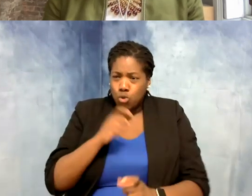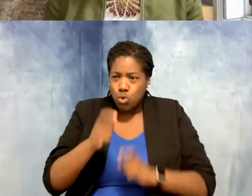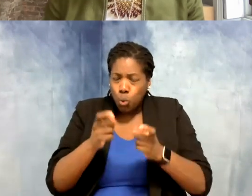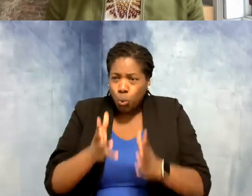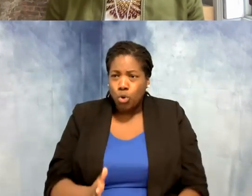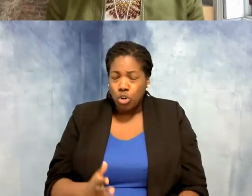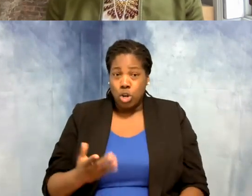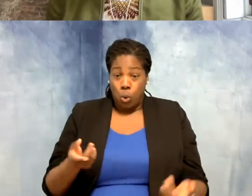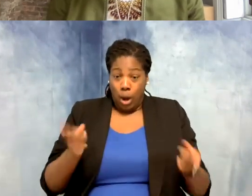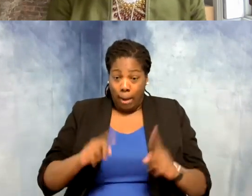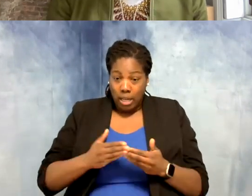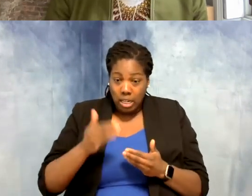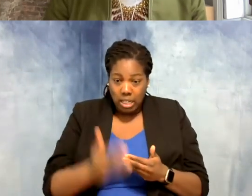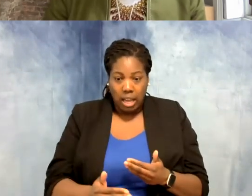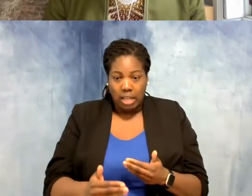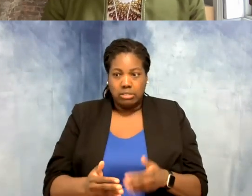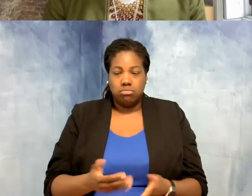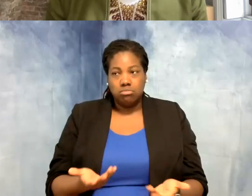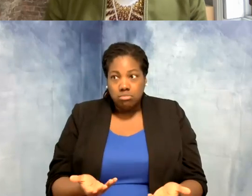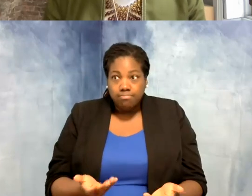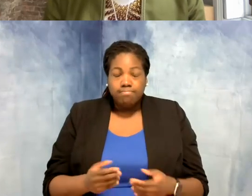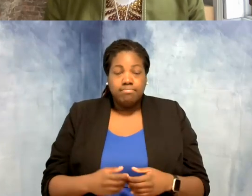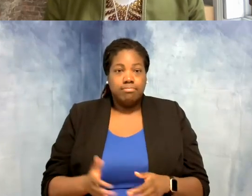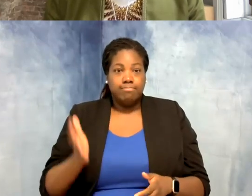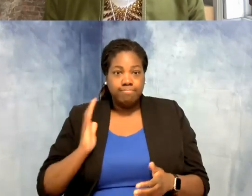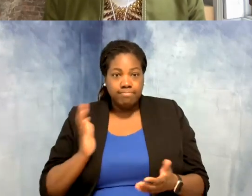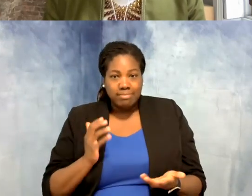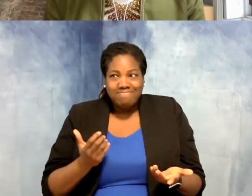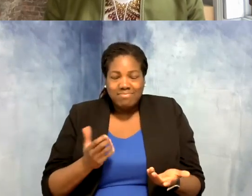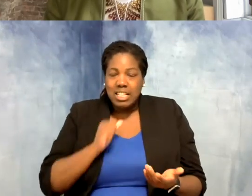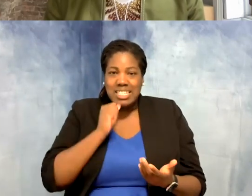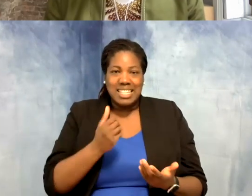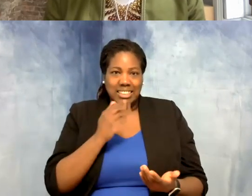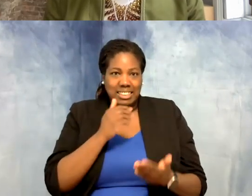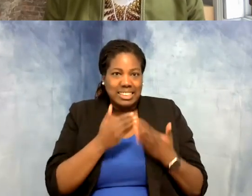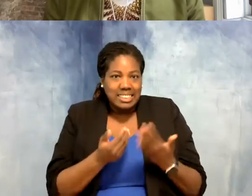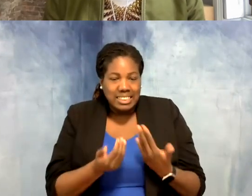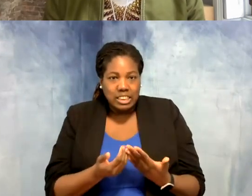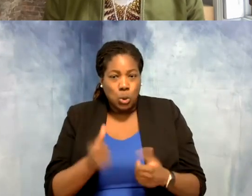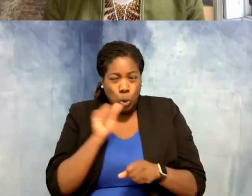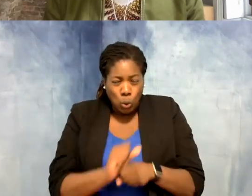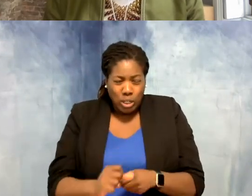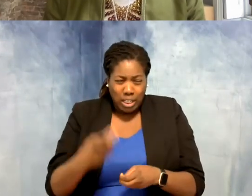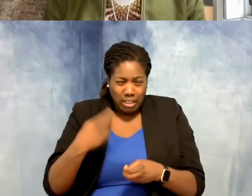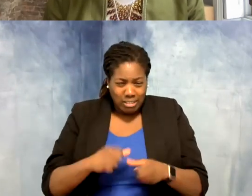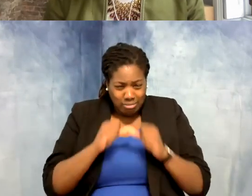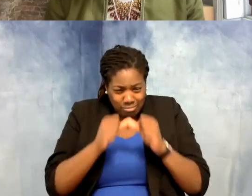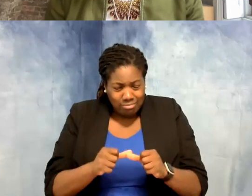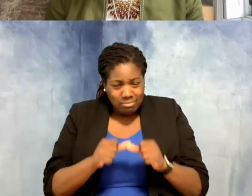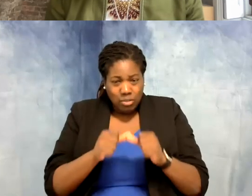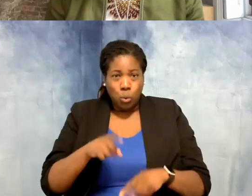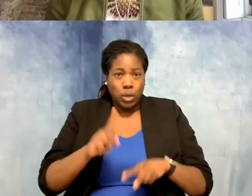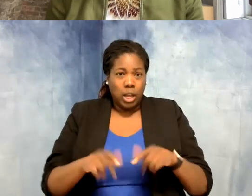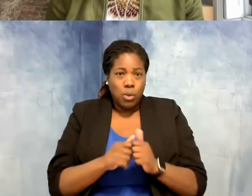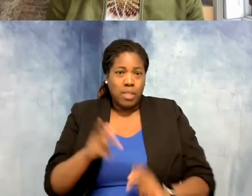What comes next? What's happened in the past? None of this is going to be easy. We are all working so hard, and we cannot do this work